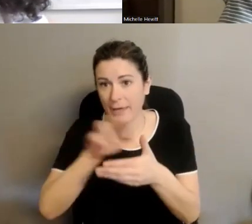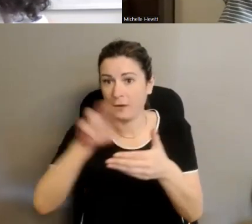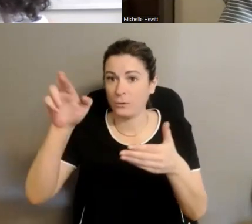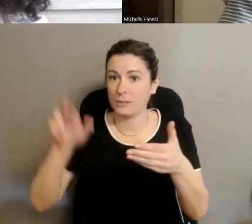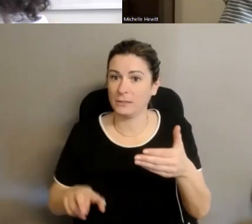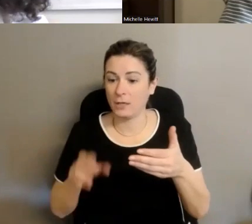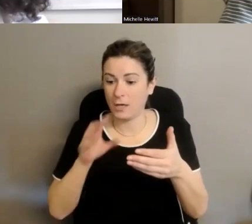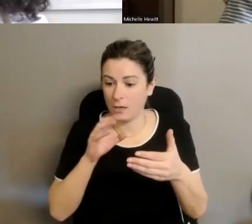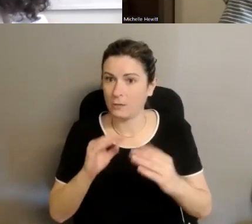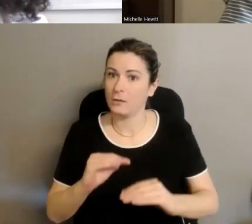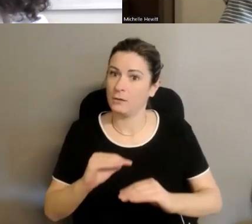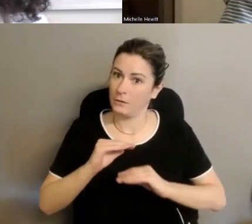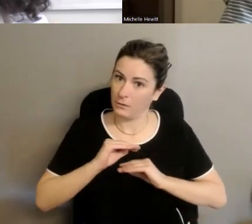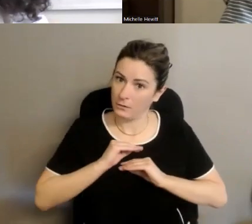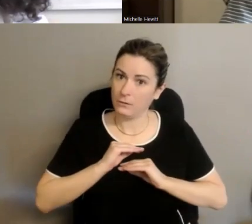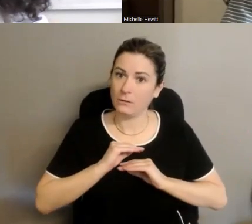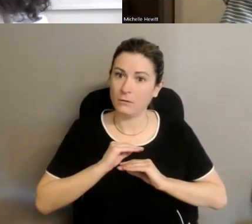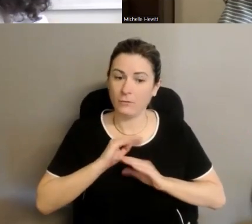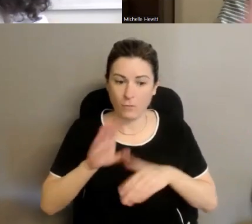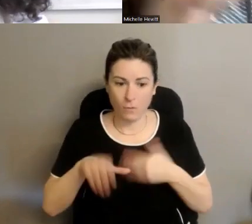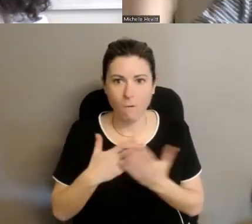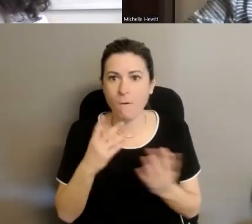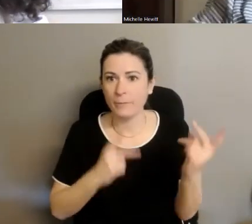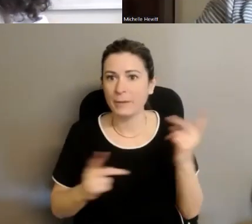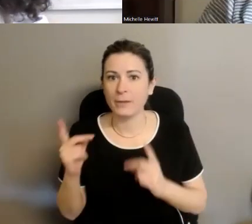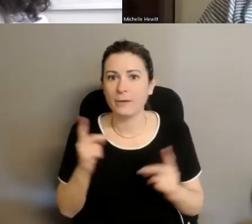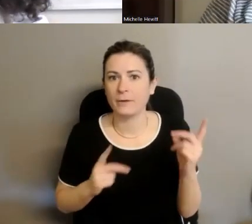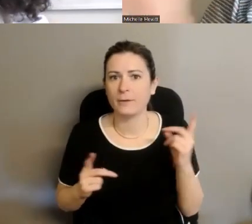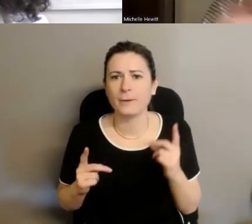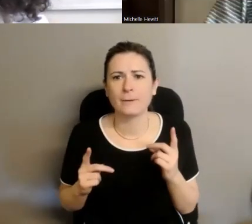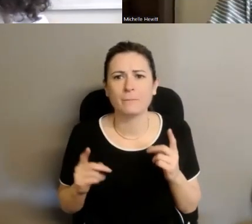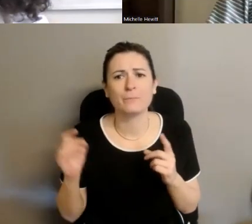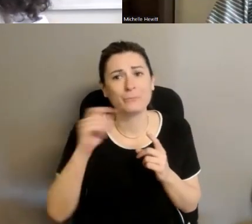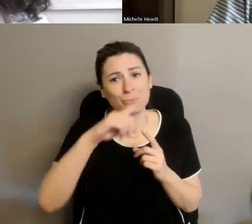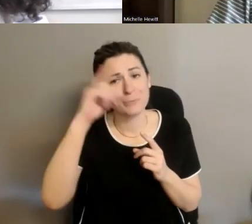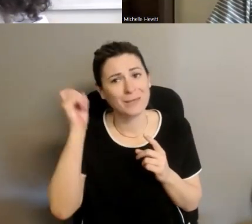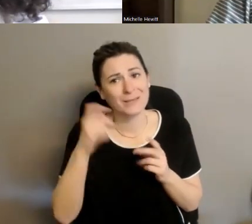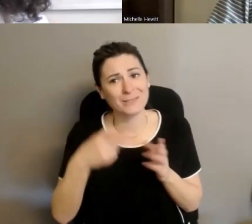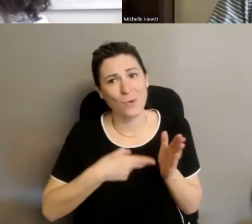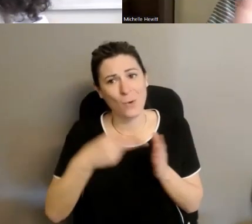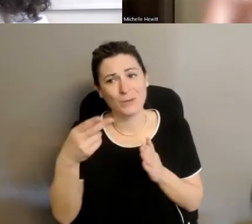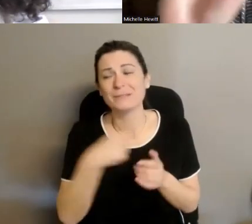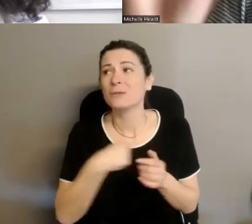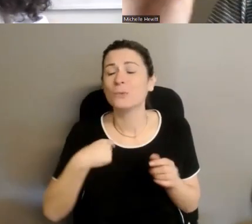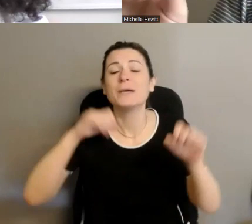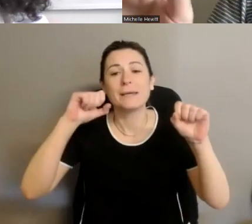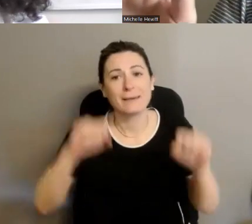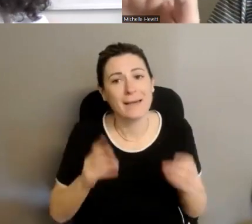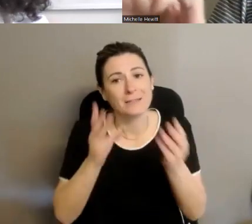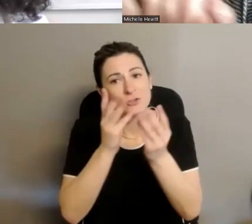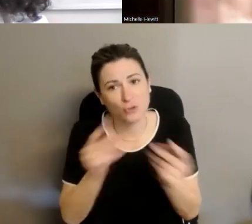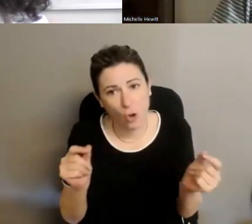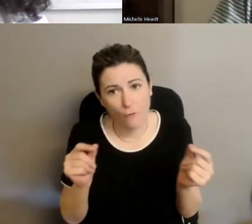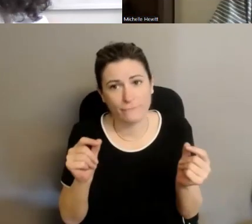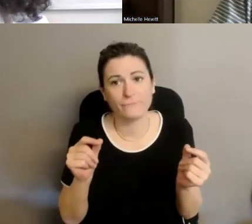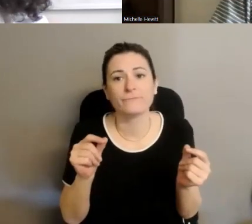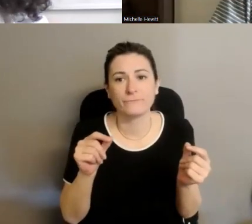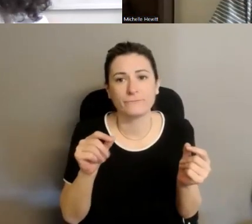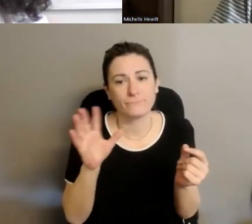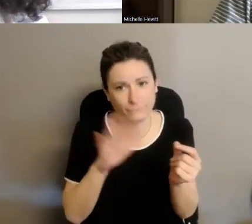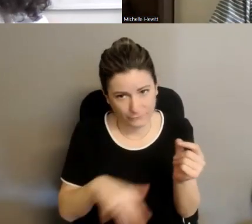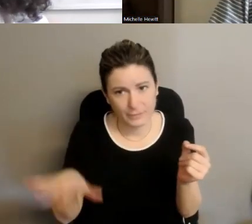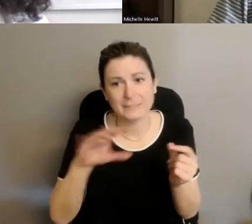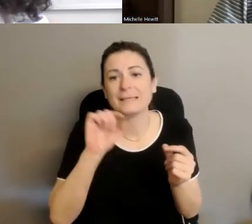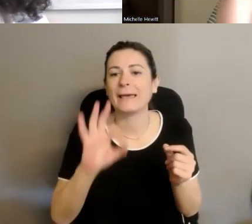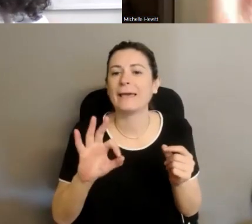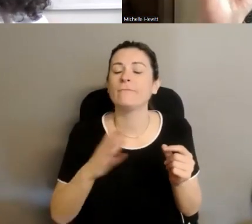what, we can solve this if we're prepared to put aside various preconceived notions